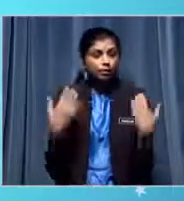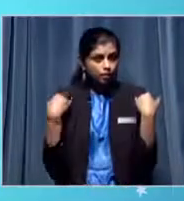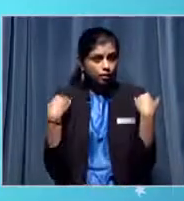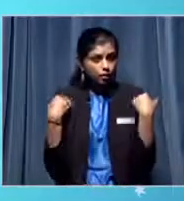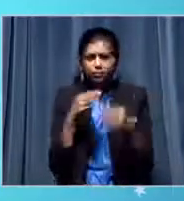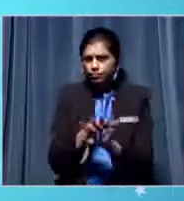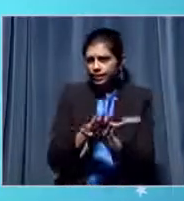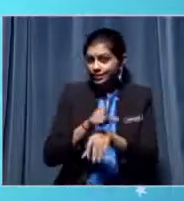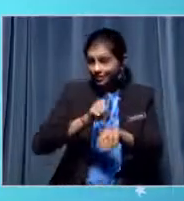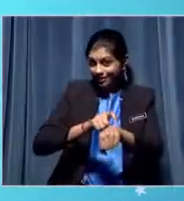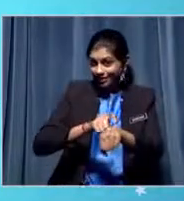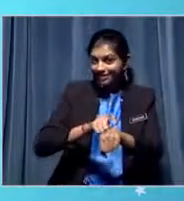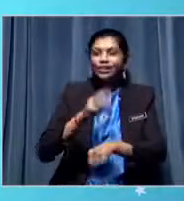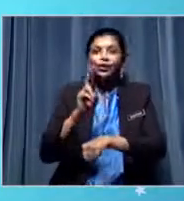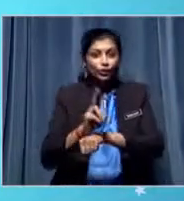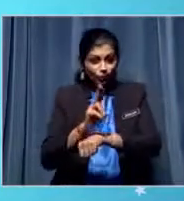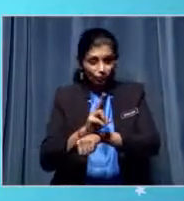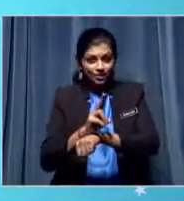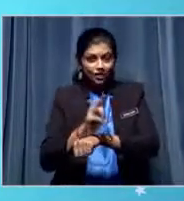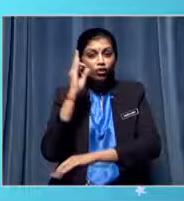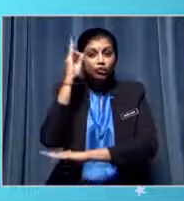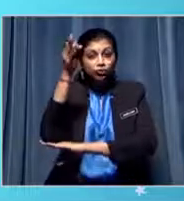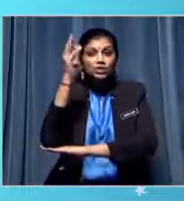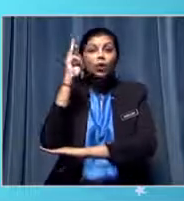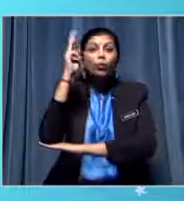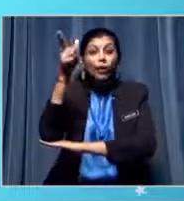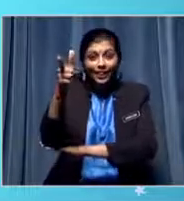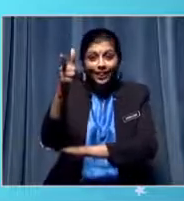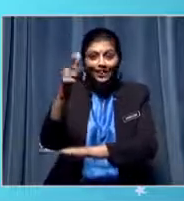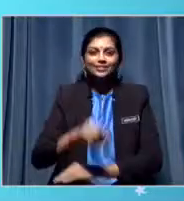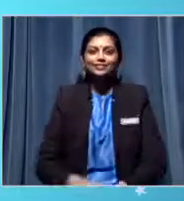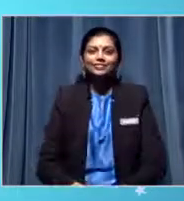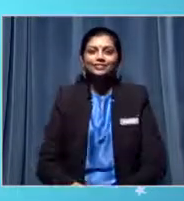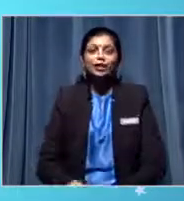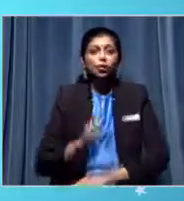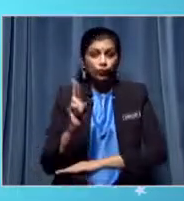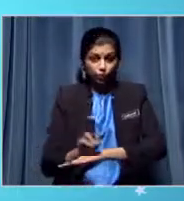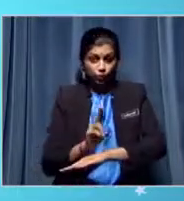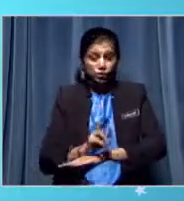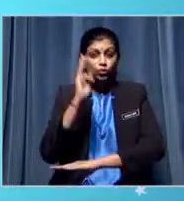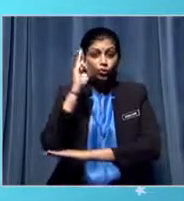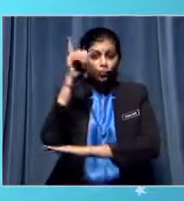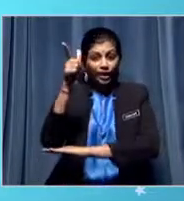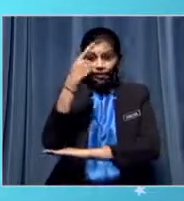There are many occasions where we can use future will. We use will